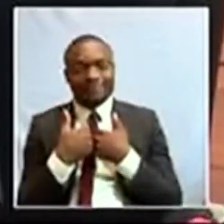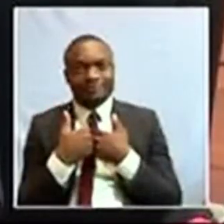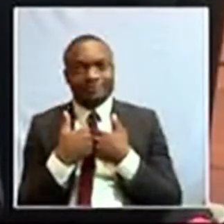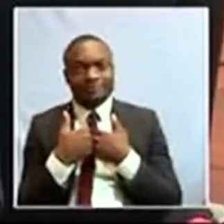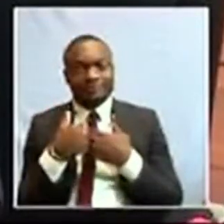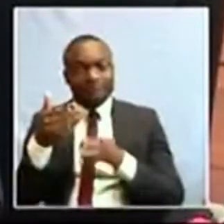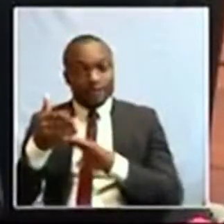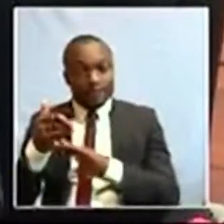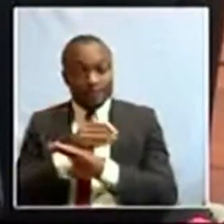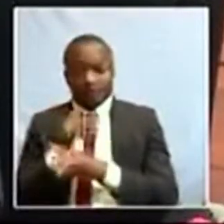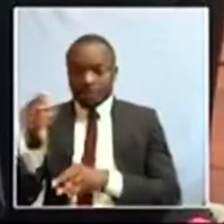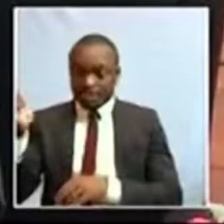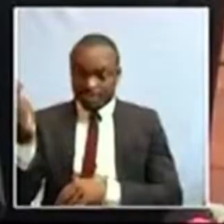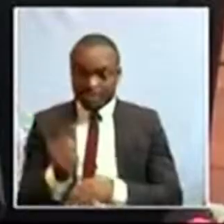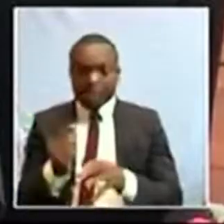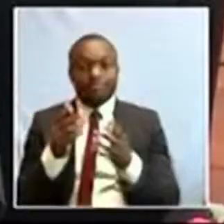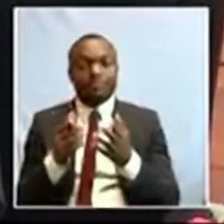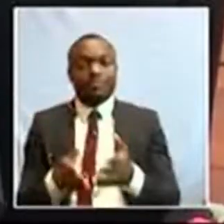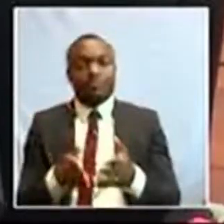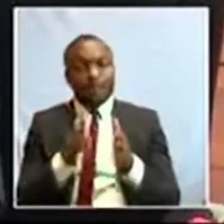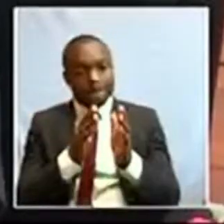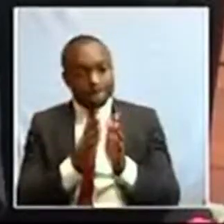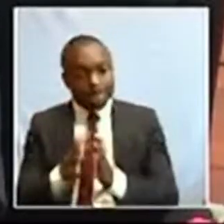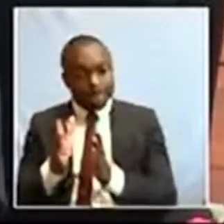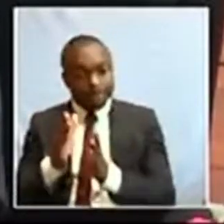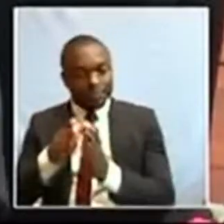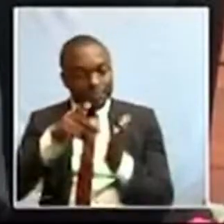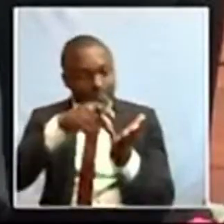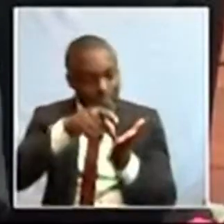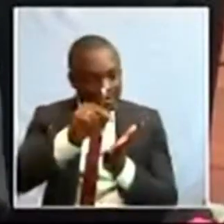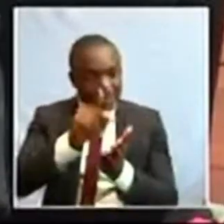just before they came here, prepared the payment plan